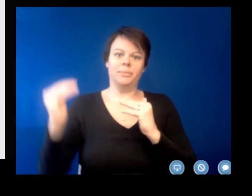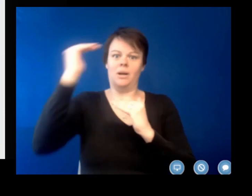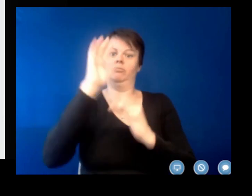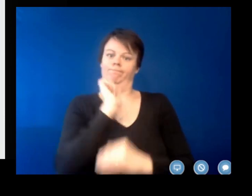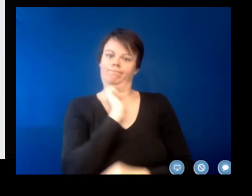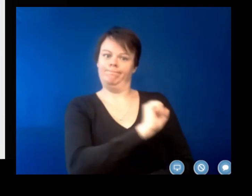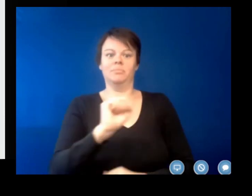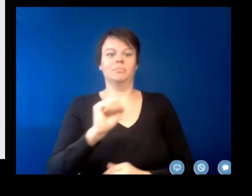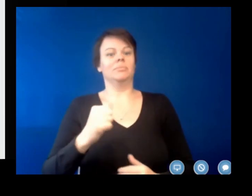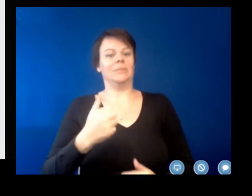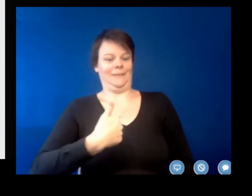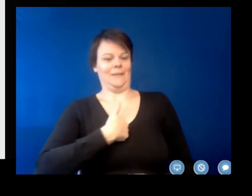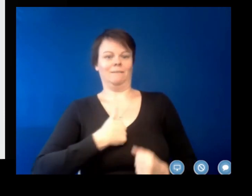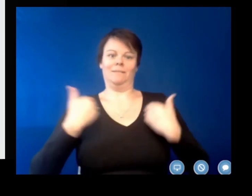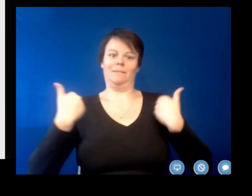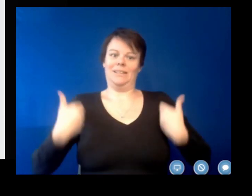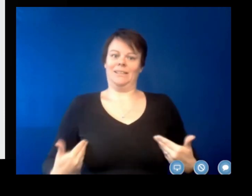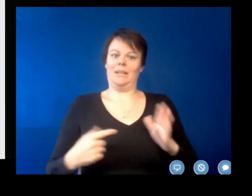orientation as being inferior.